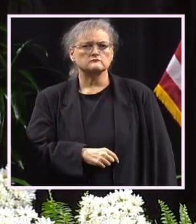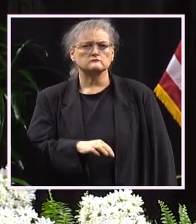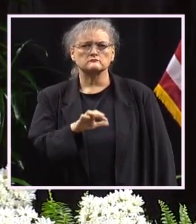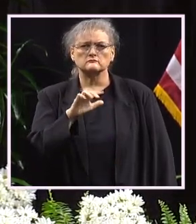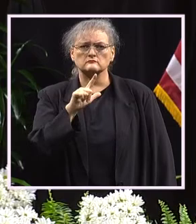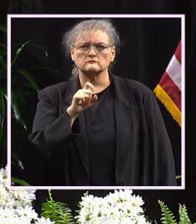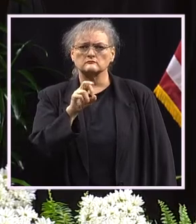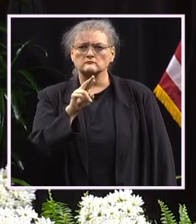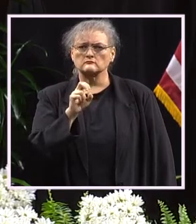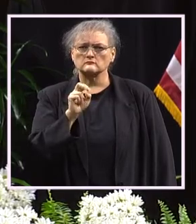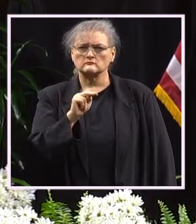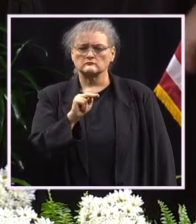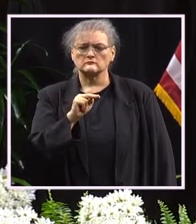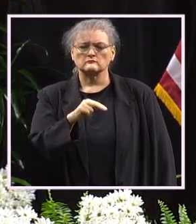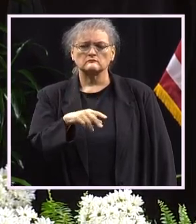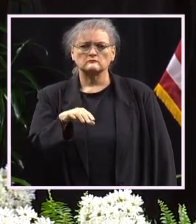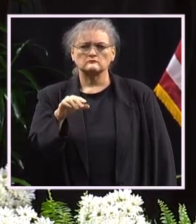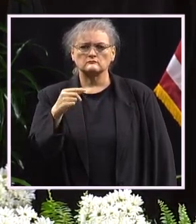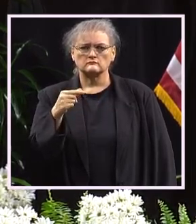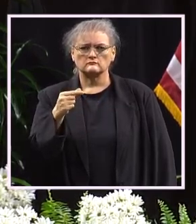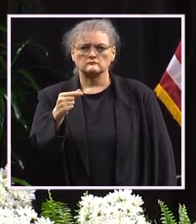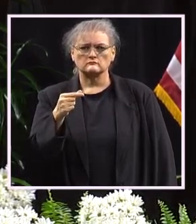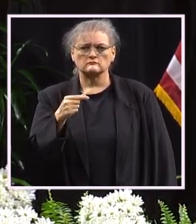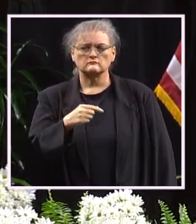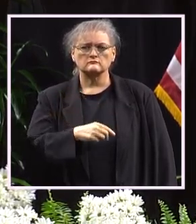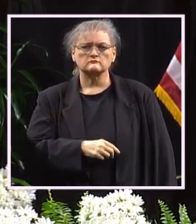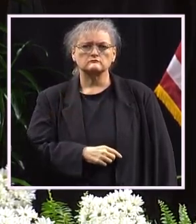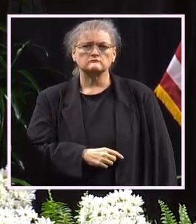Lauren Renee Garcia, cum laude.